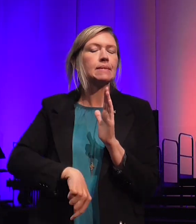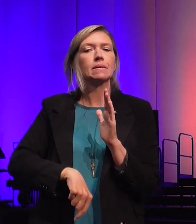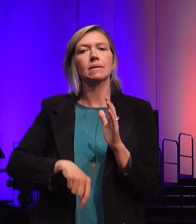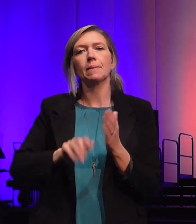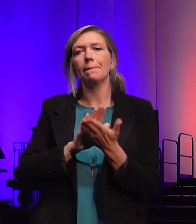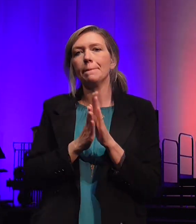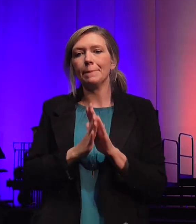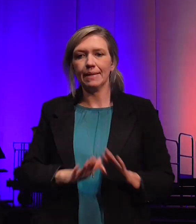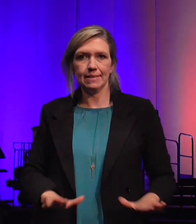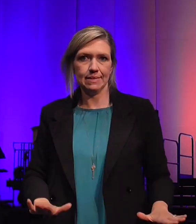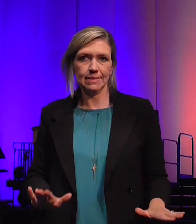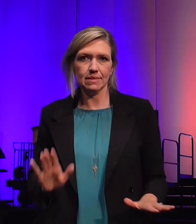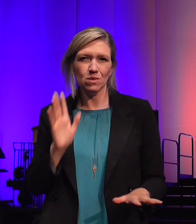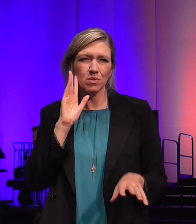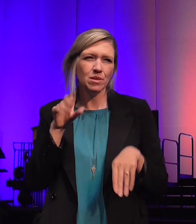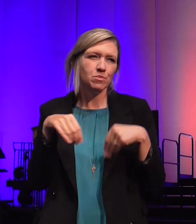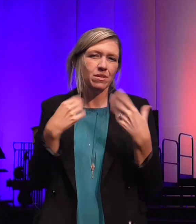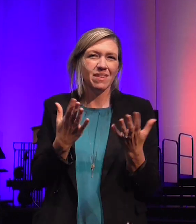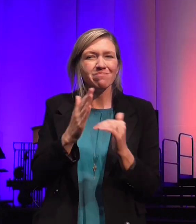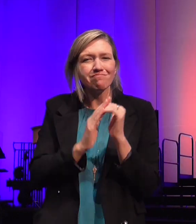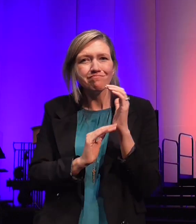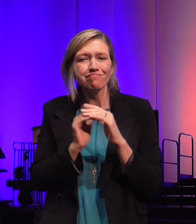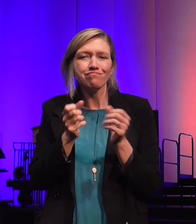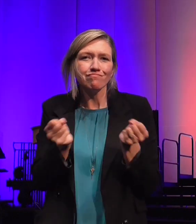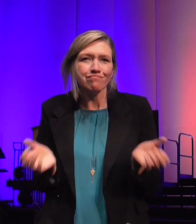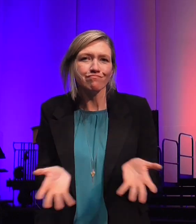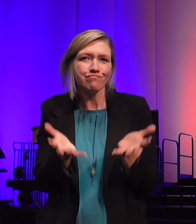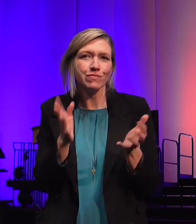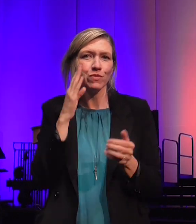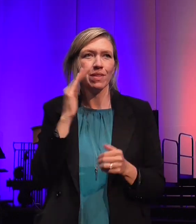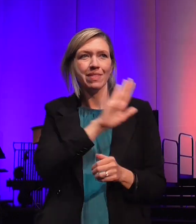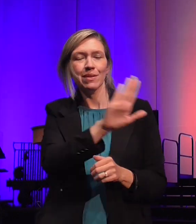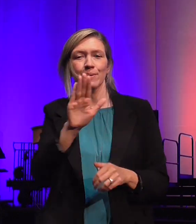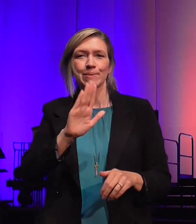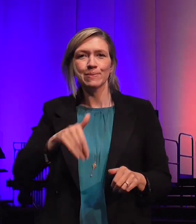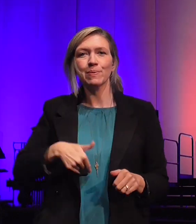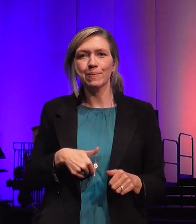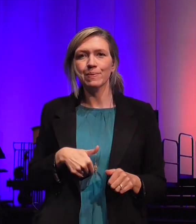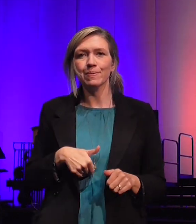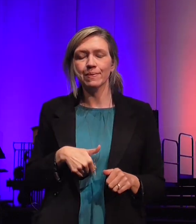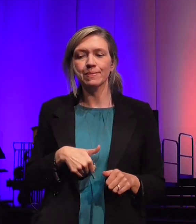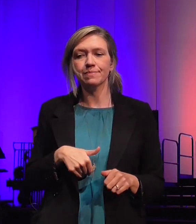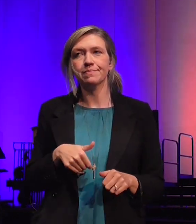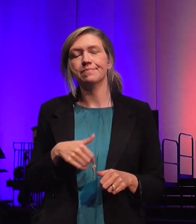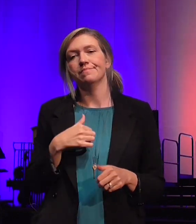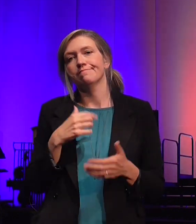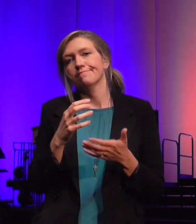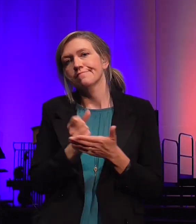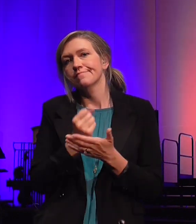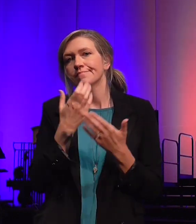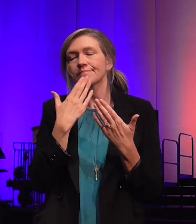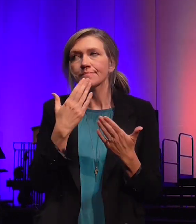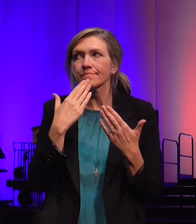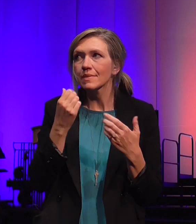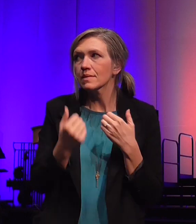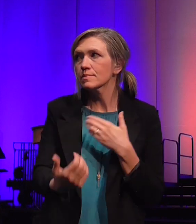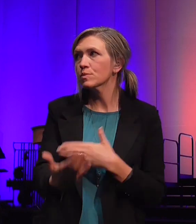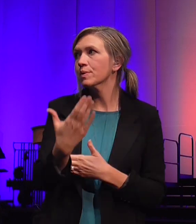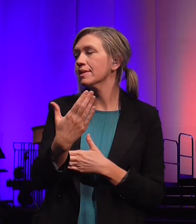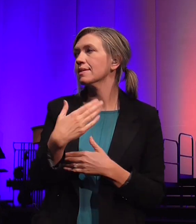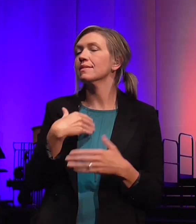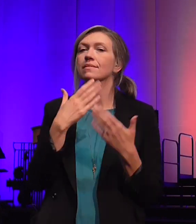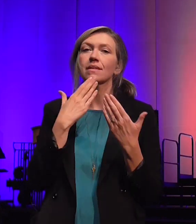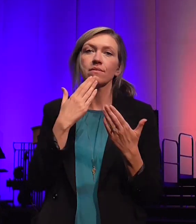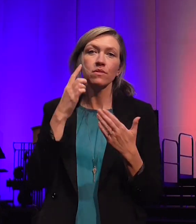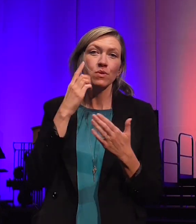of peace that nourishes their souls. And so I give thanks this morning. I give thanks